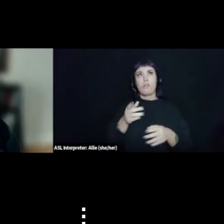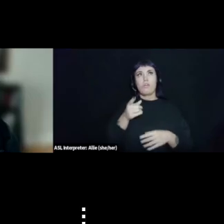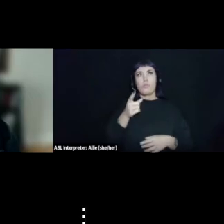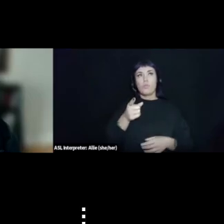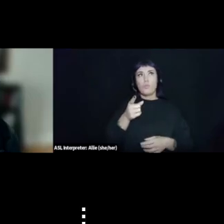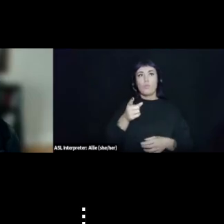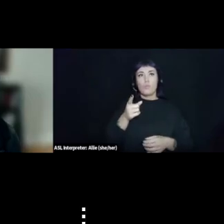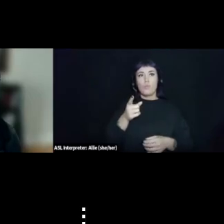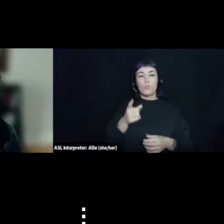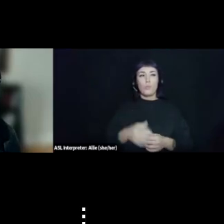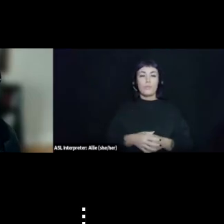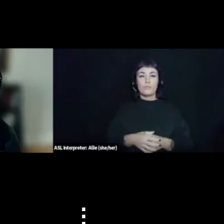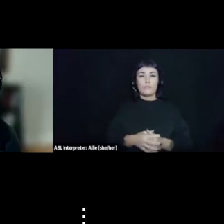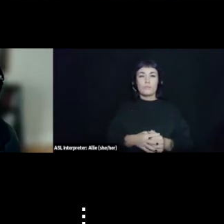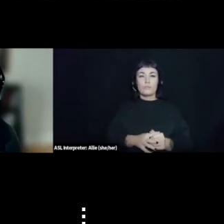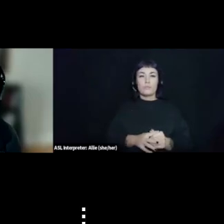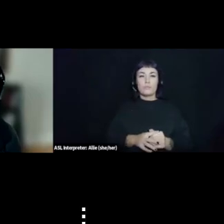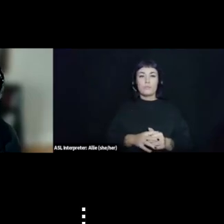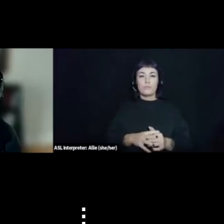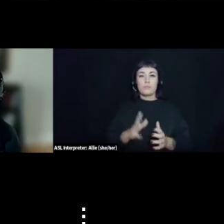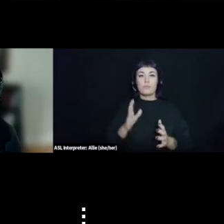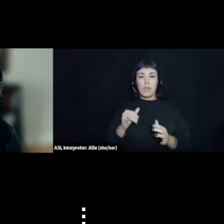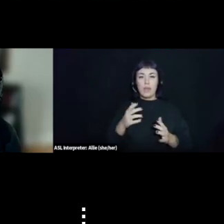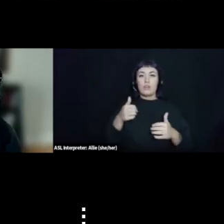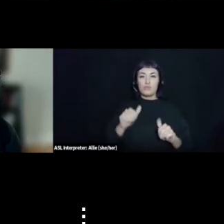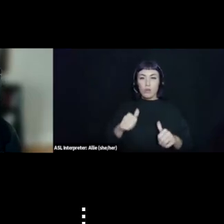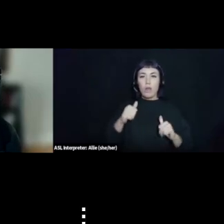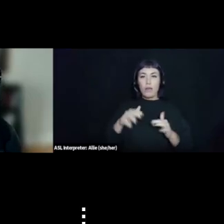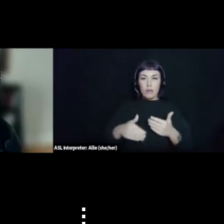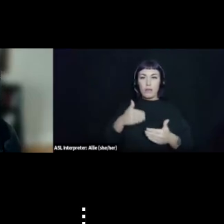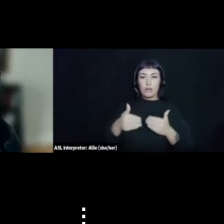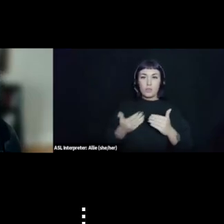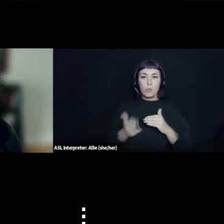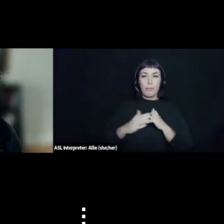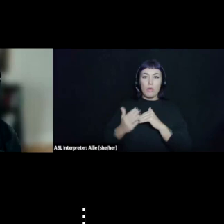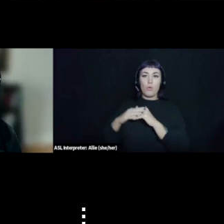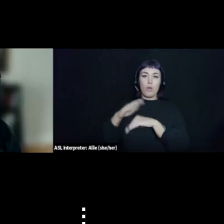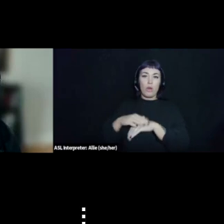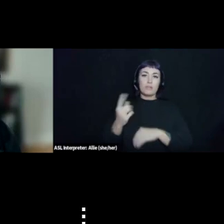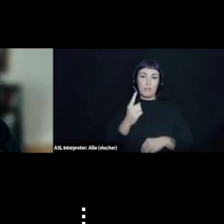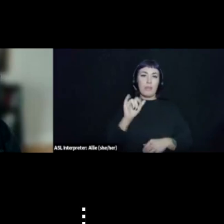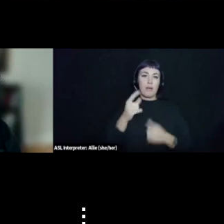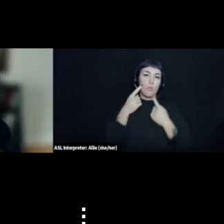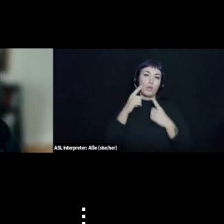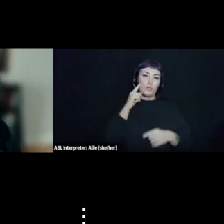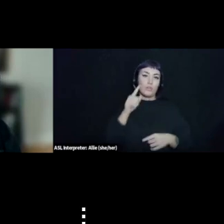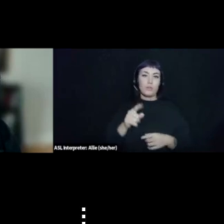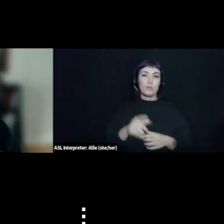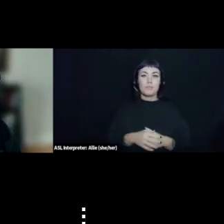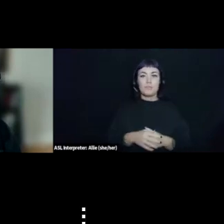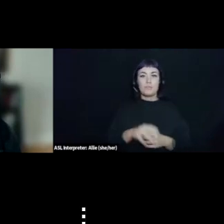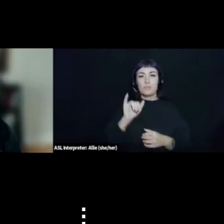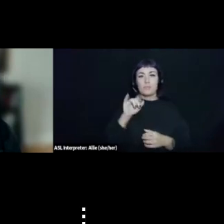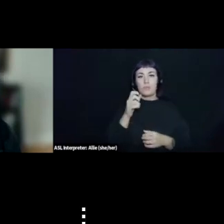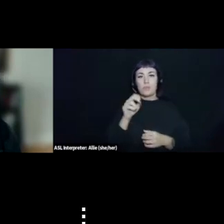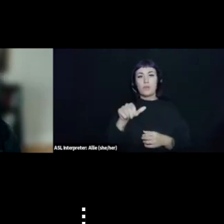you can just kind of digest it in little bits to build up on something that works for you. Another way to do